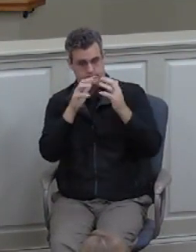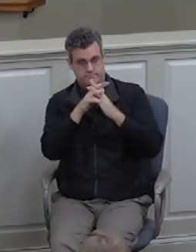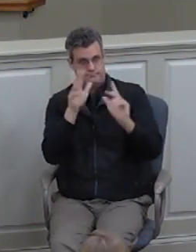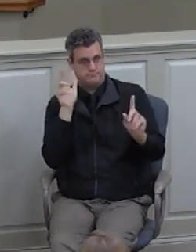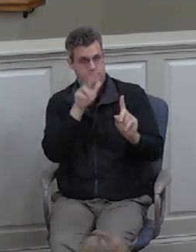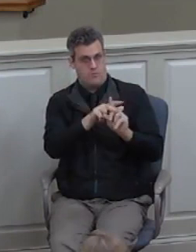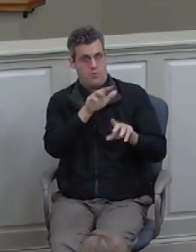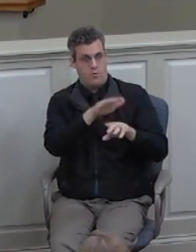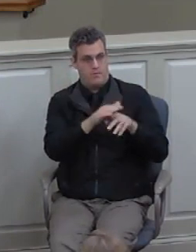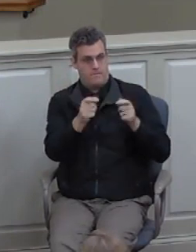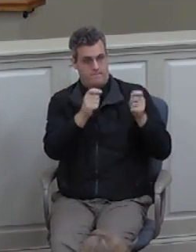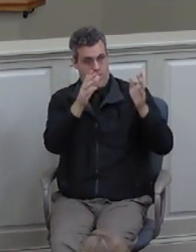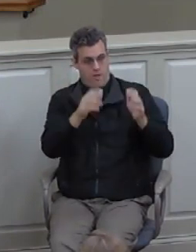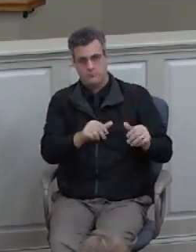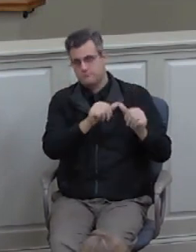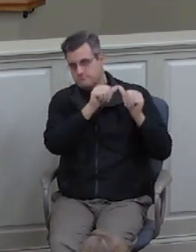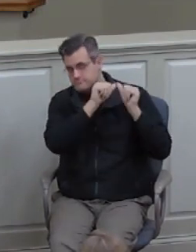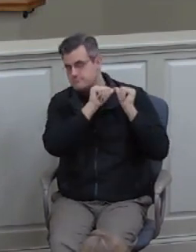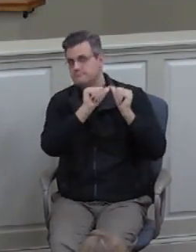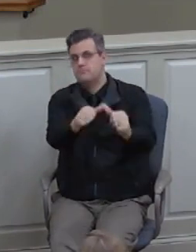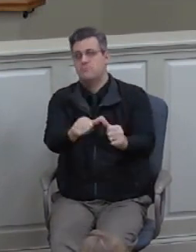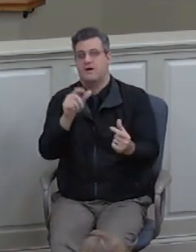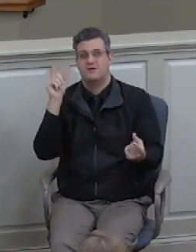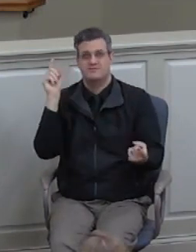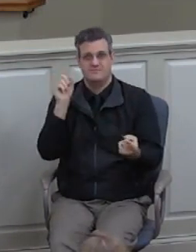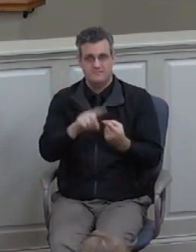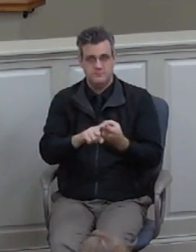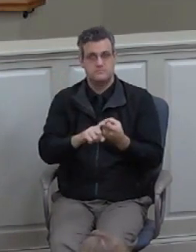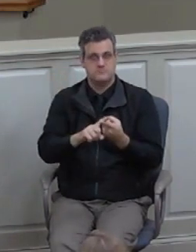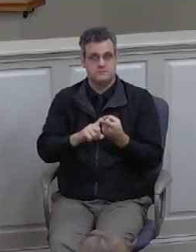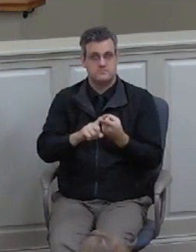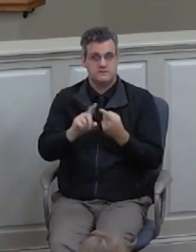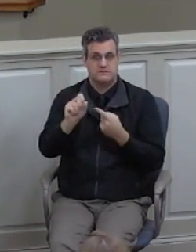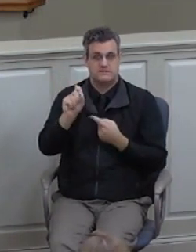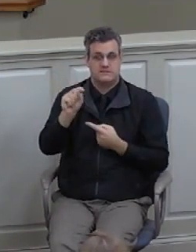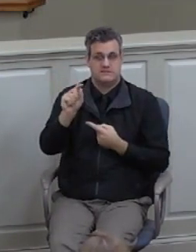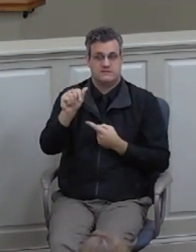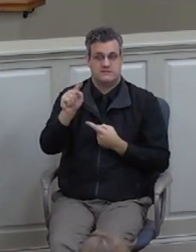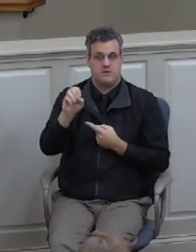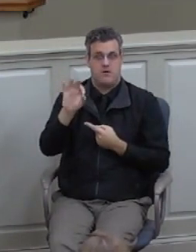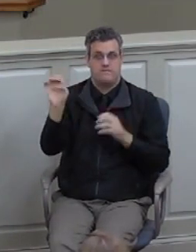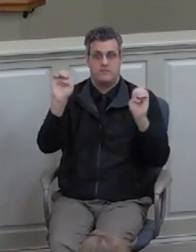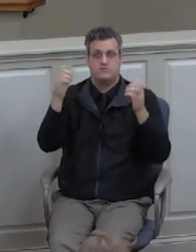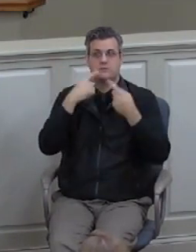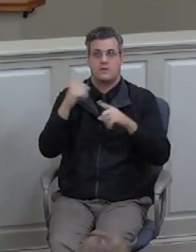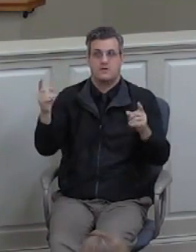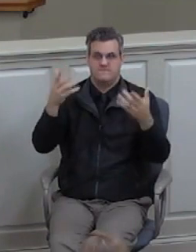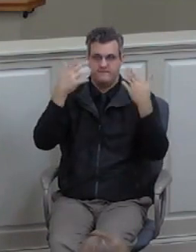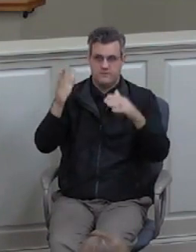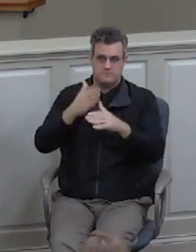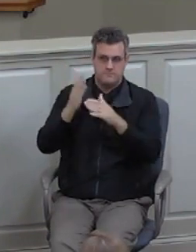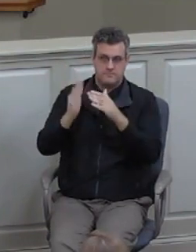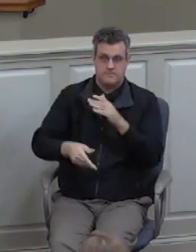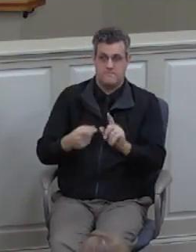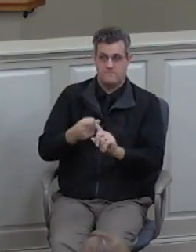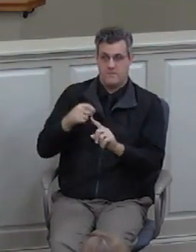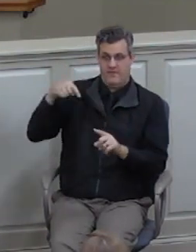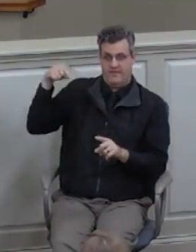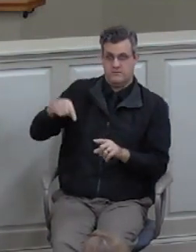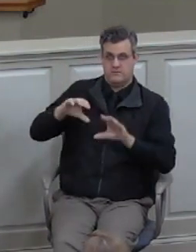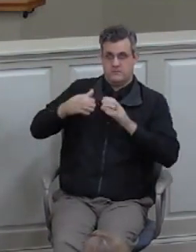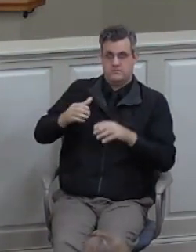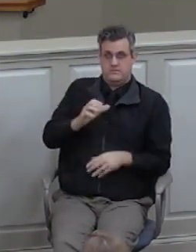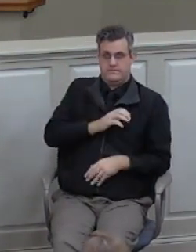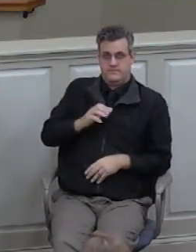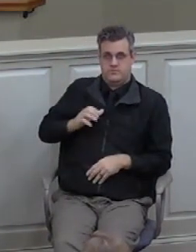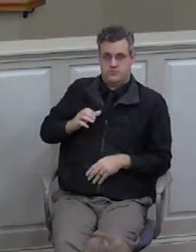city manager will remain valid until the state of emergency is declared to be over by this body.